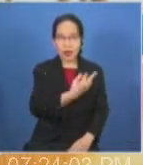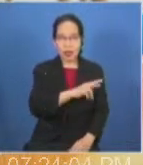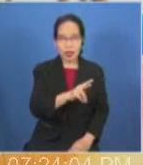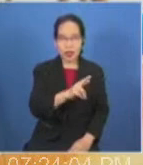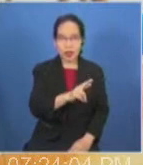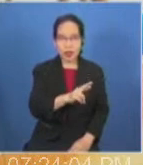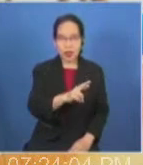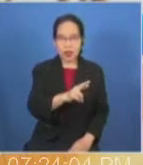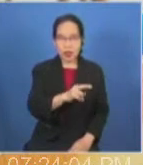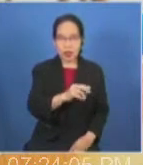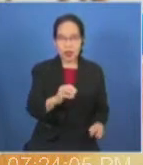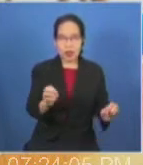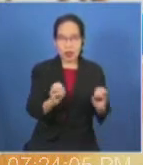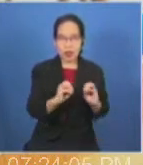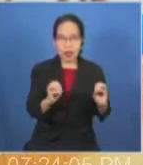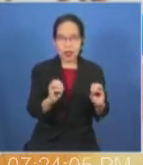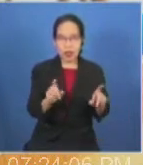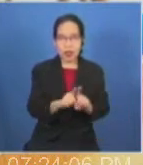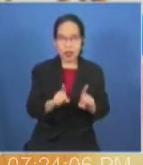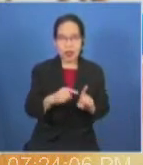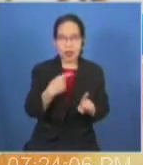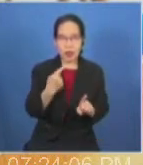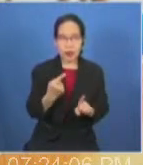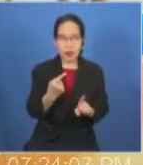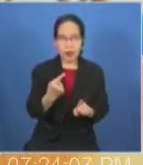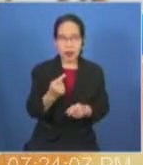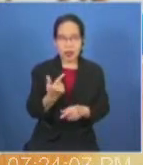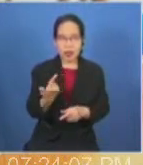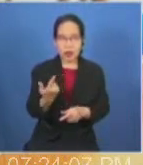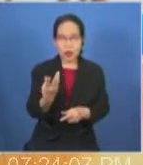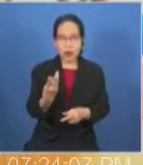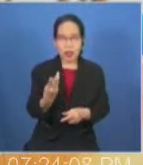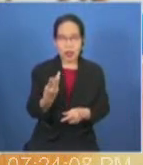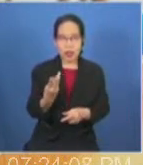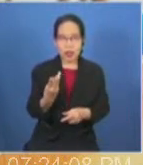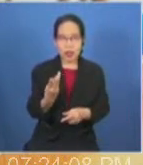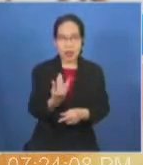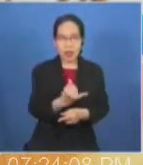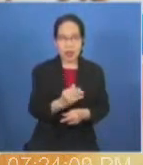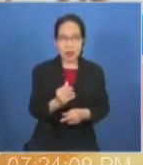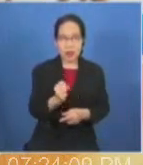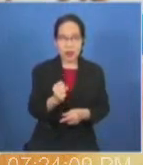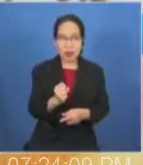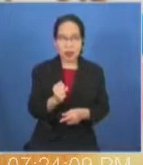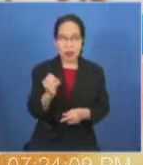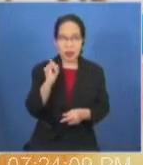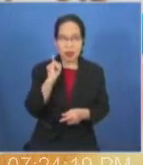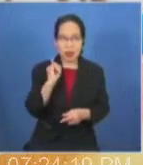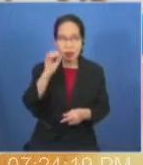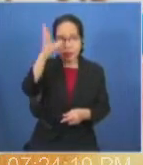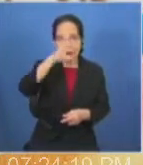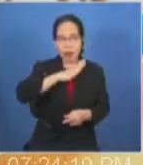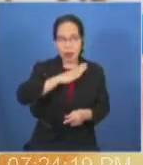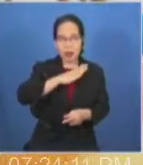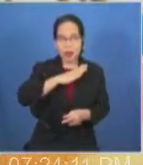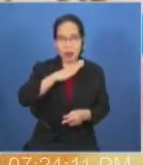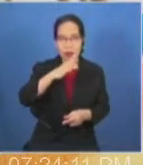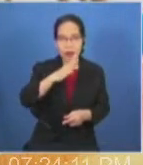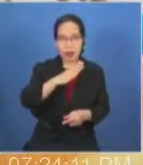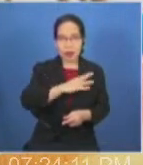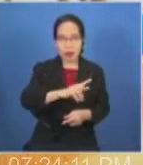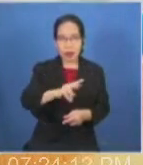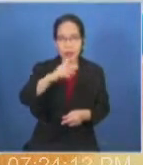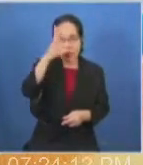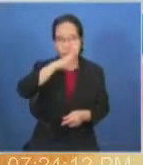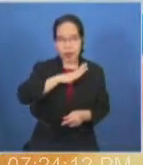kabuluhan. What is the way for our religion not to be in vain? As it says in verse 26, this man's